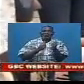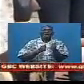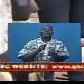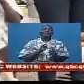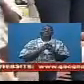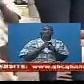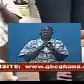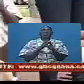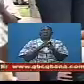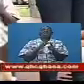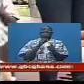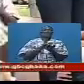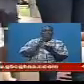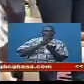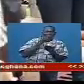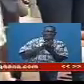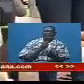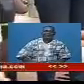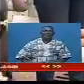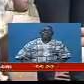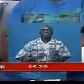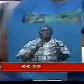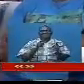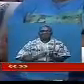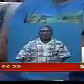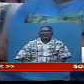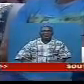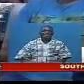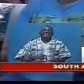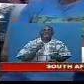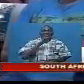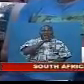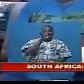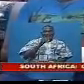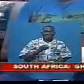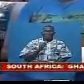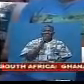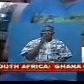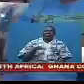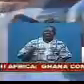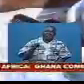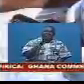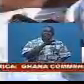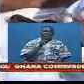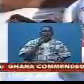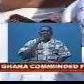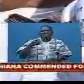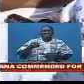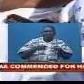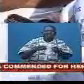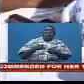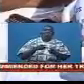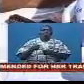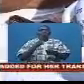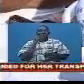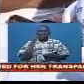Rice. Rice and what? Soup. And soup. Okay. In Africa, mothers are considered good managers of the